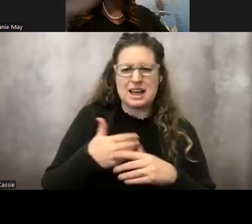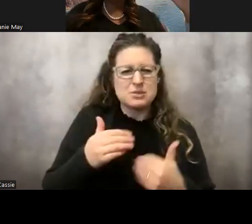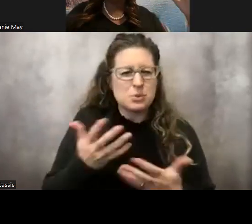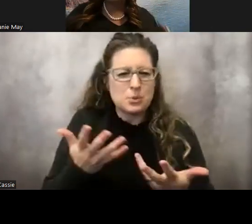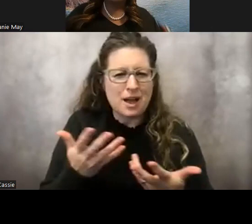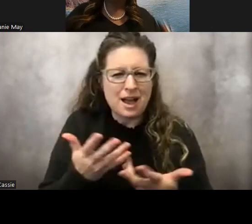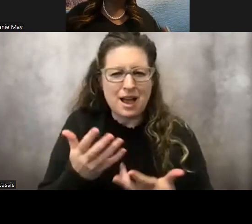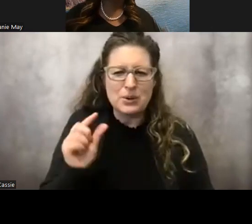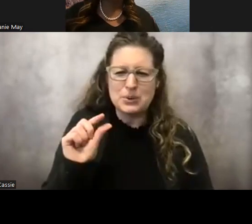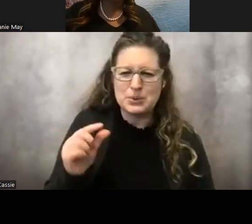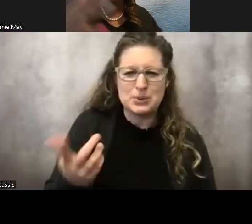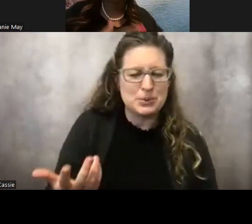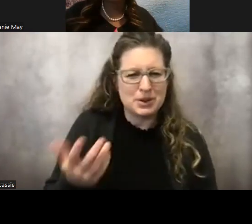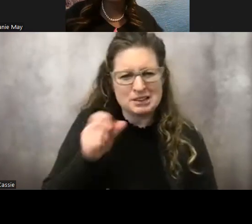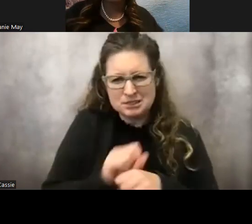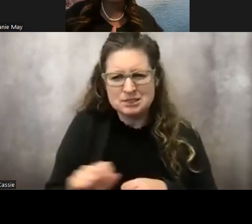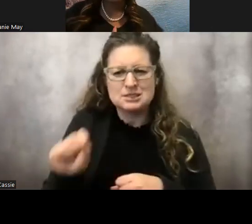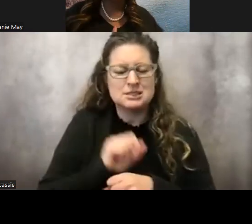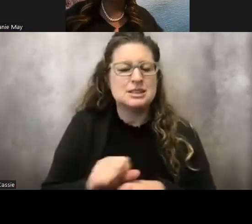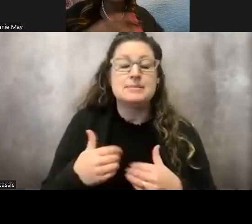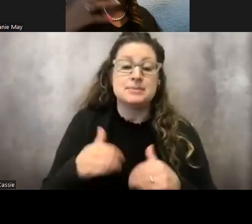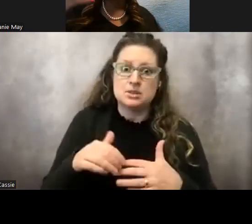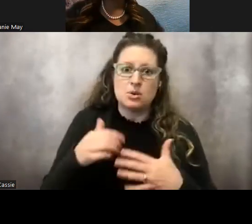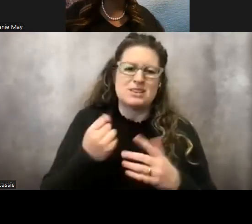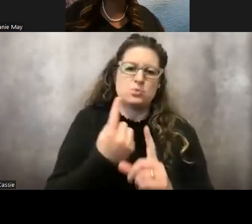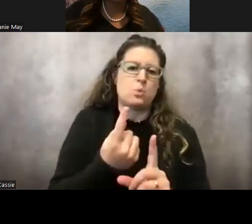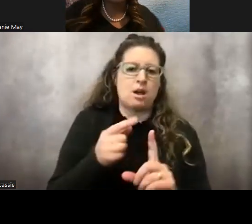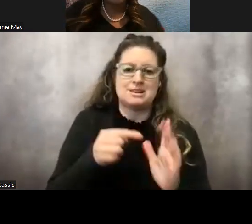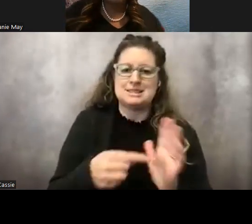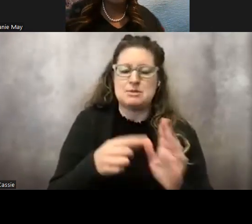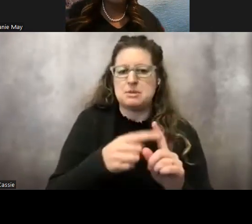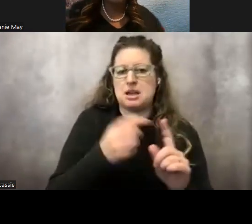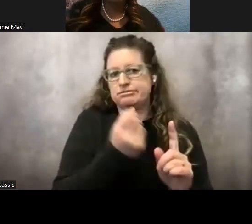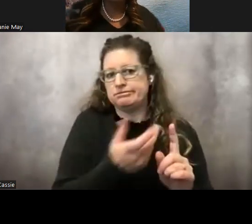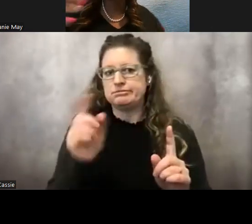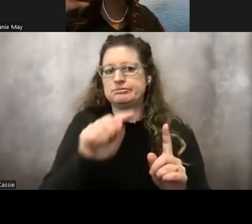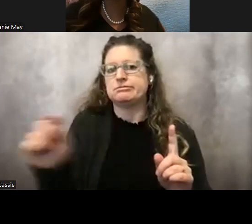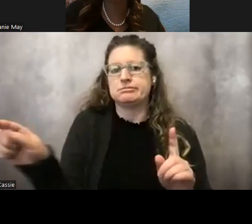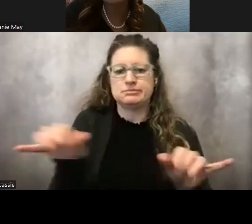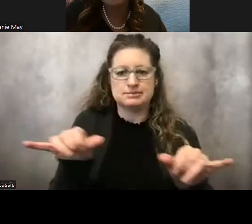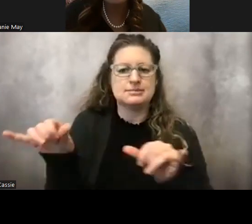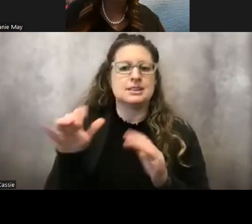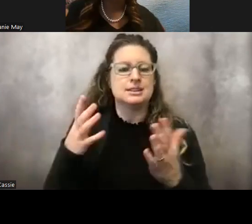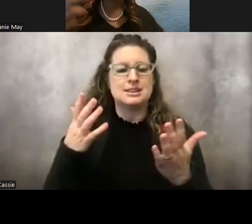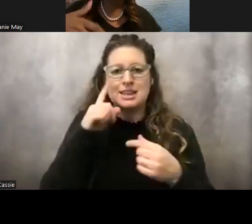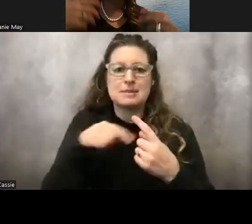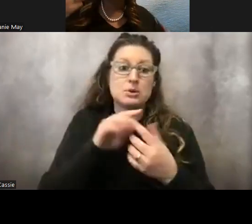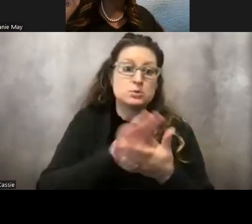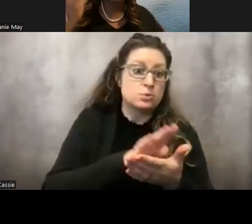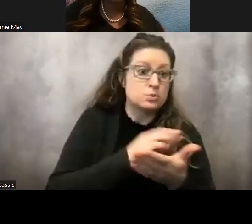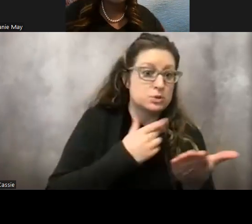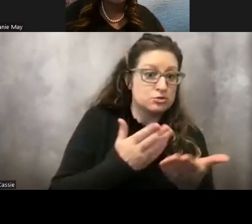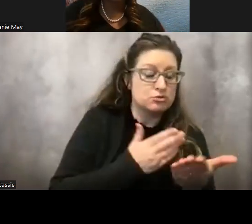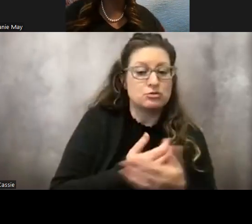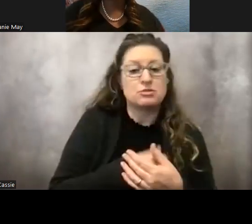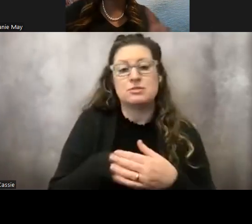if you multiply that, the schools that we serve, the churches that we serve, the attrition